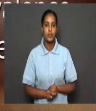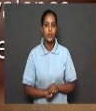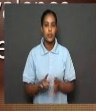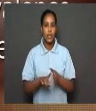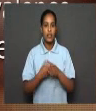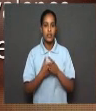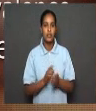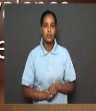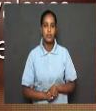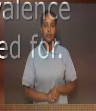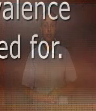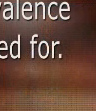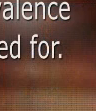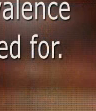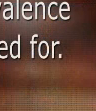Begin.